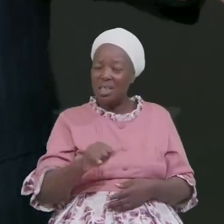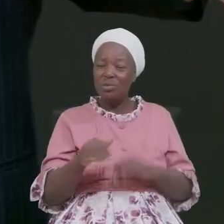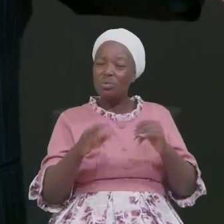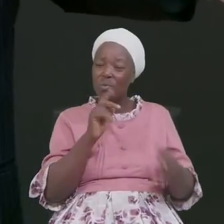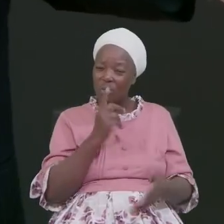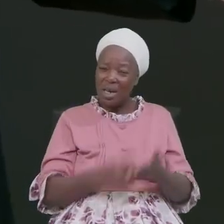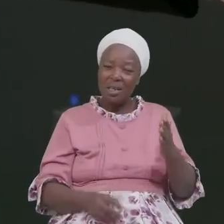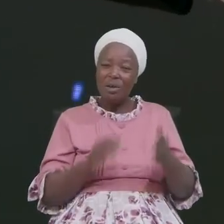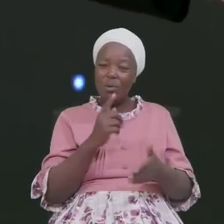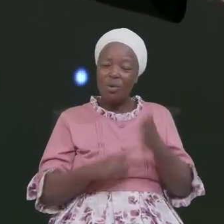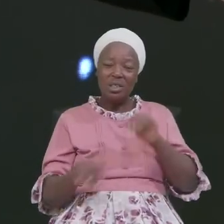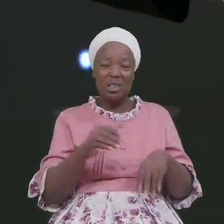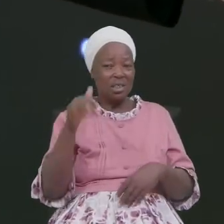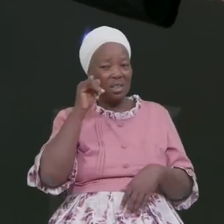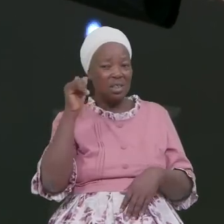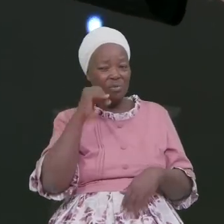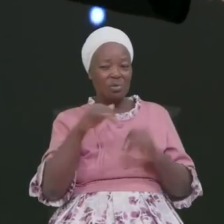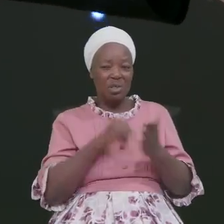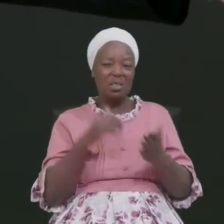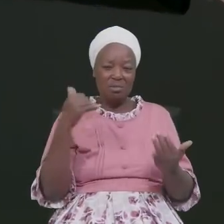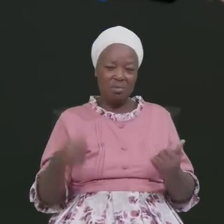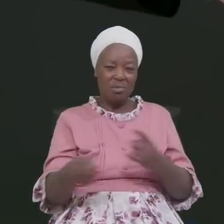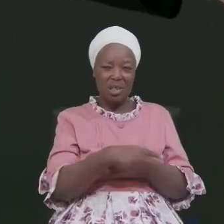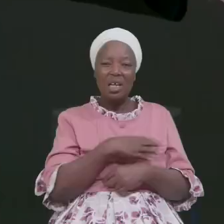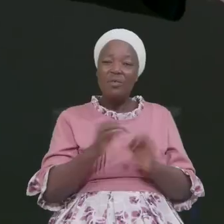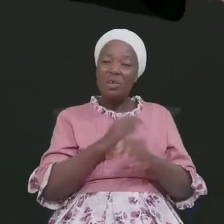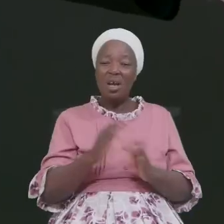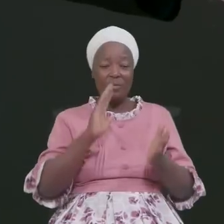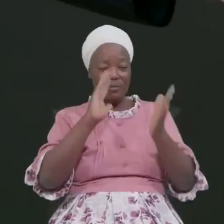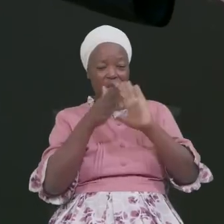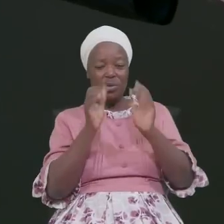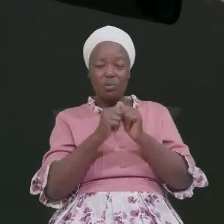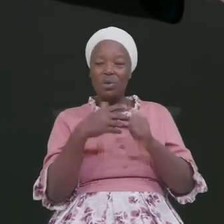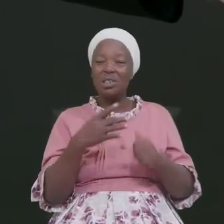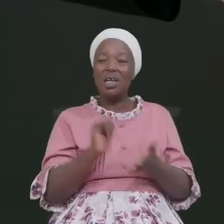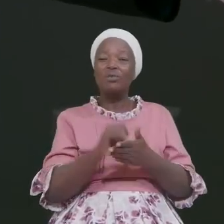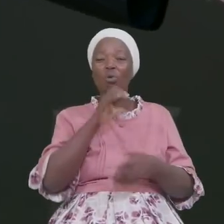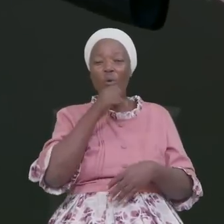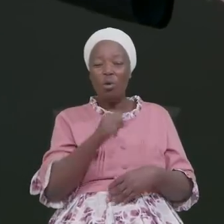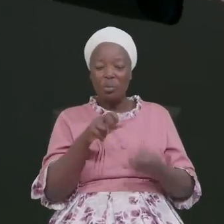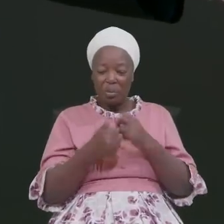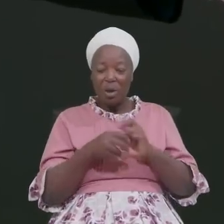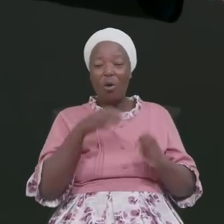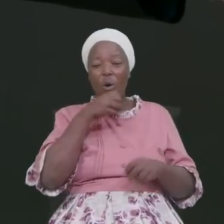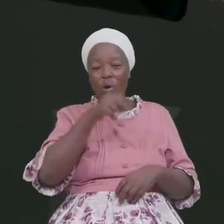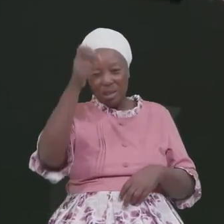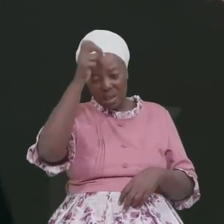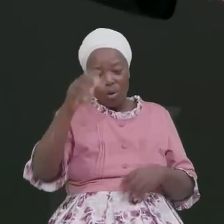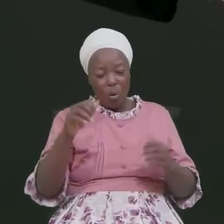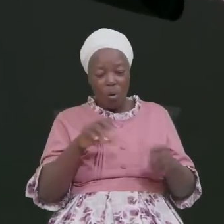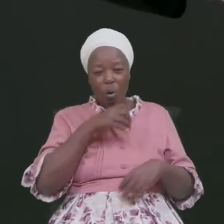if you are confronted by the same old problem, old Satan, old